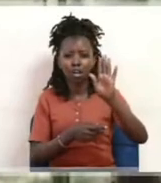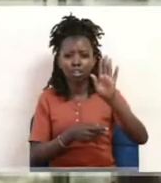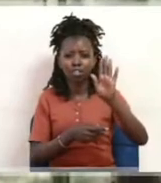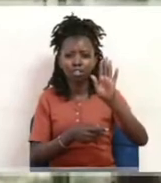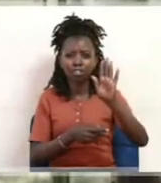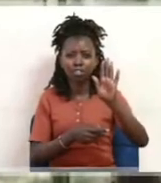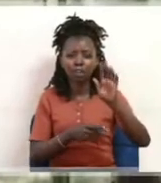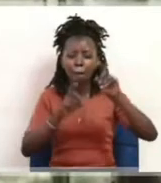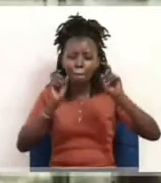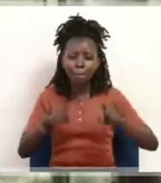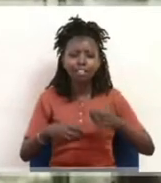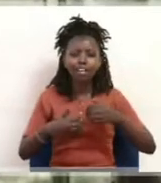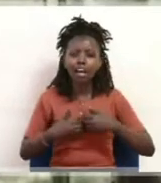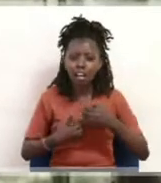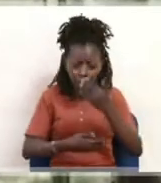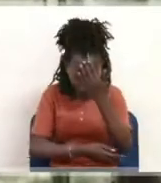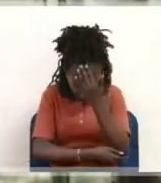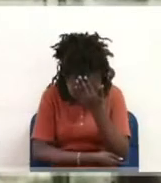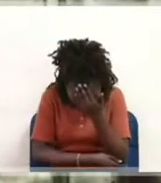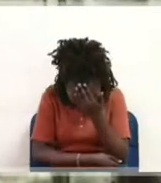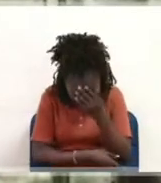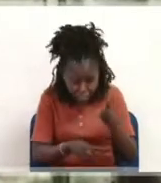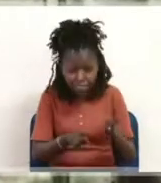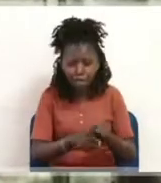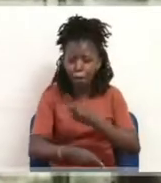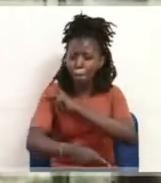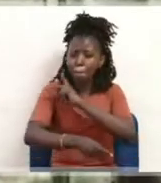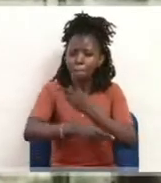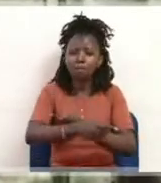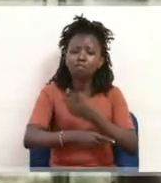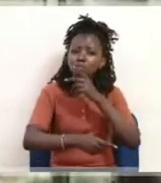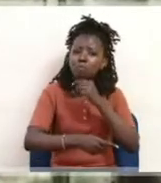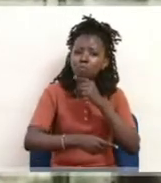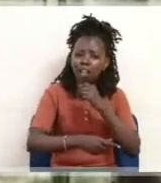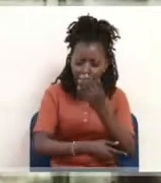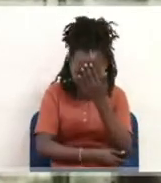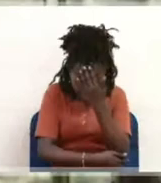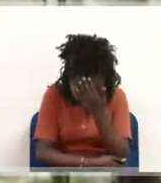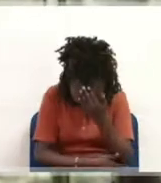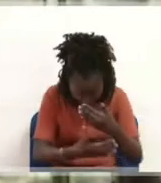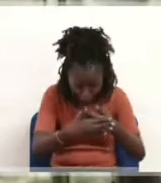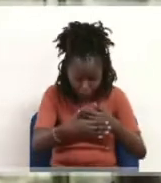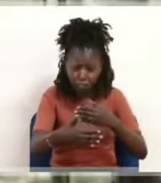down and humbled himself before others and before God.